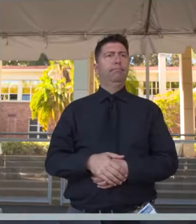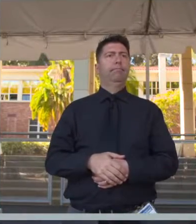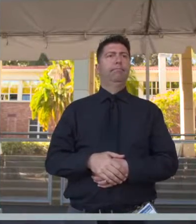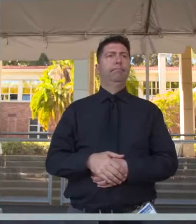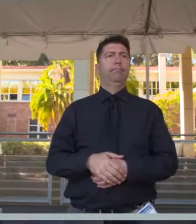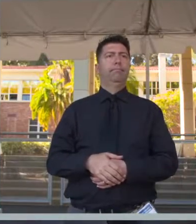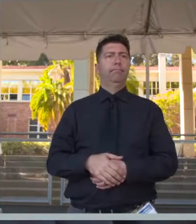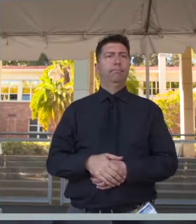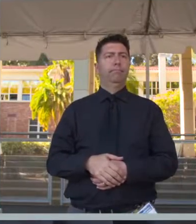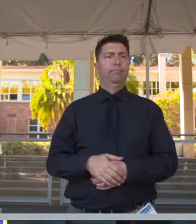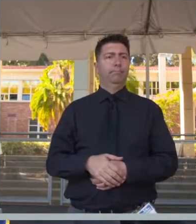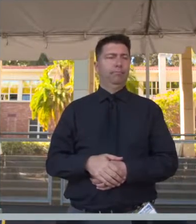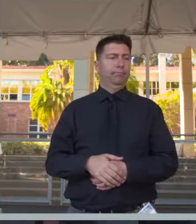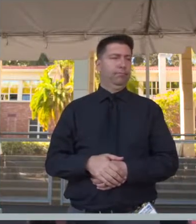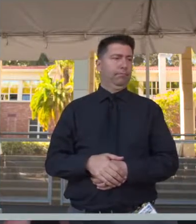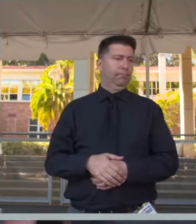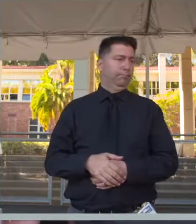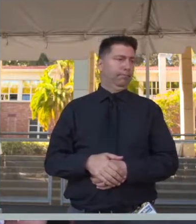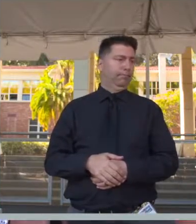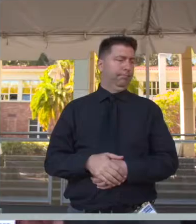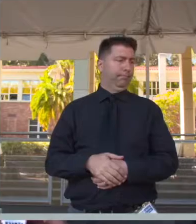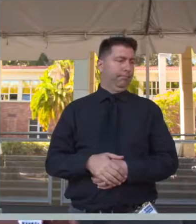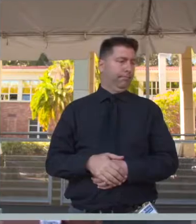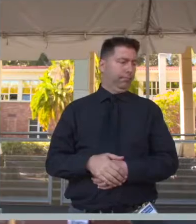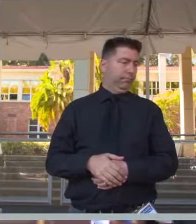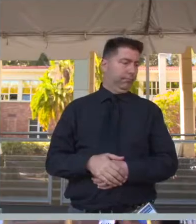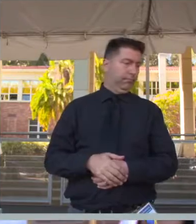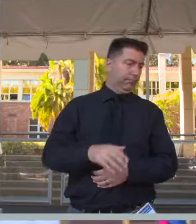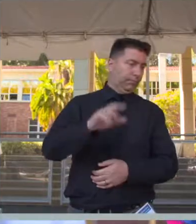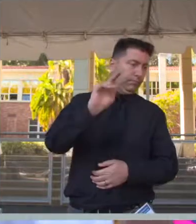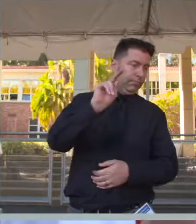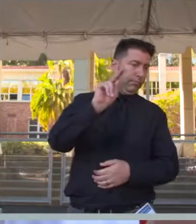Caitlin Tualia Ganzon.